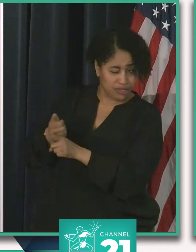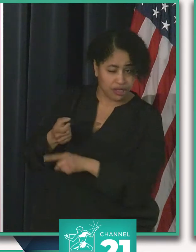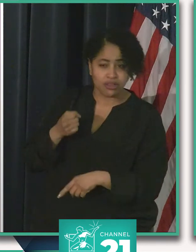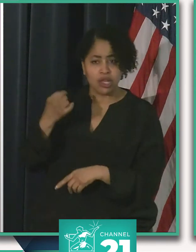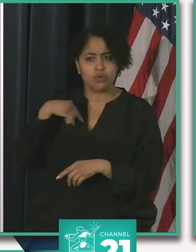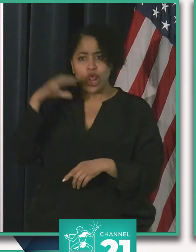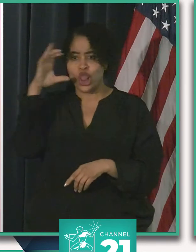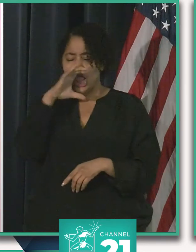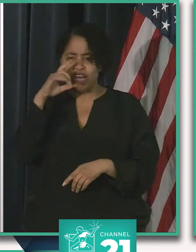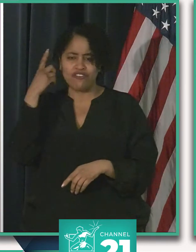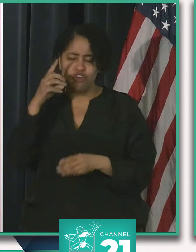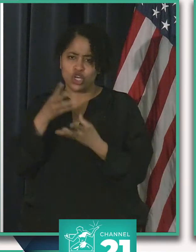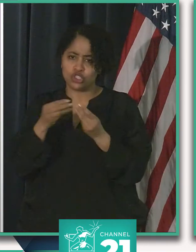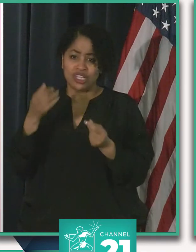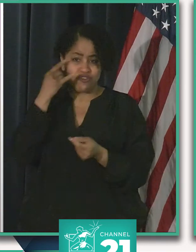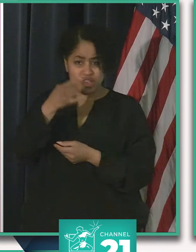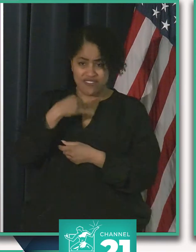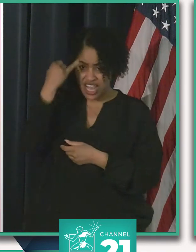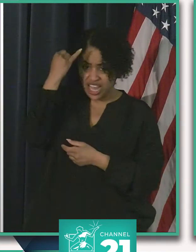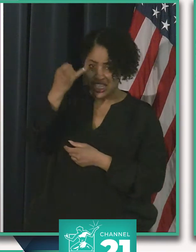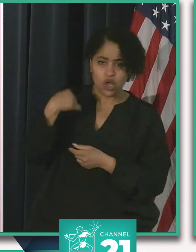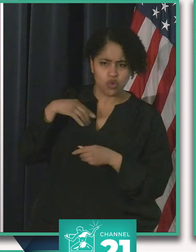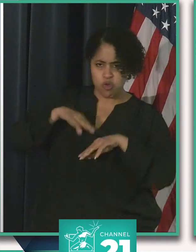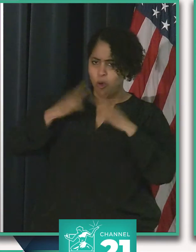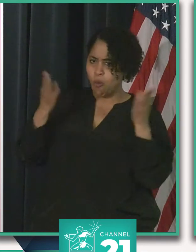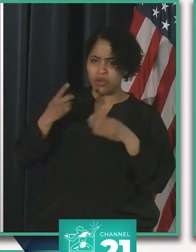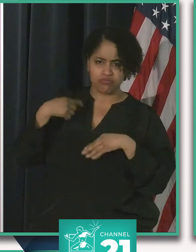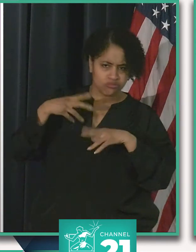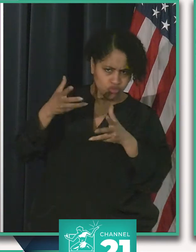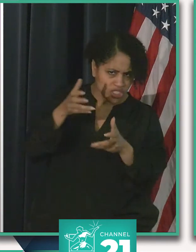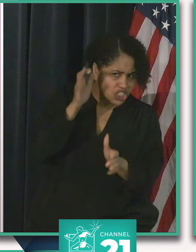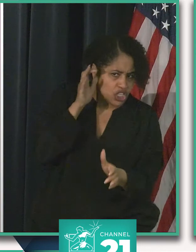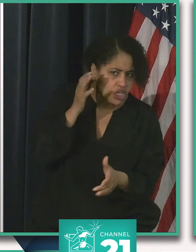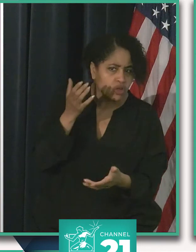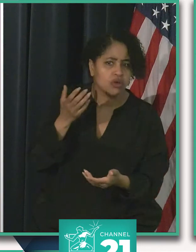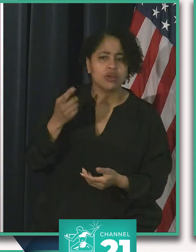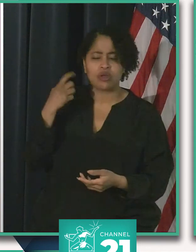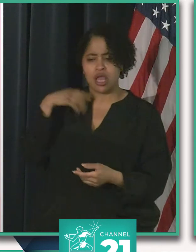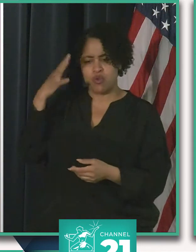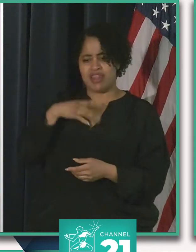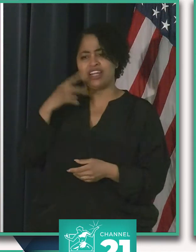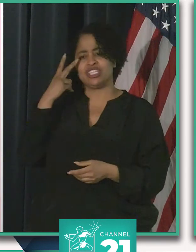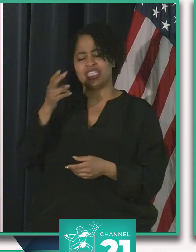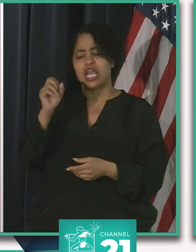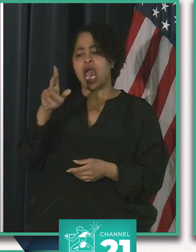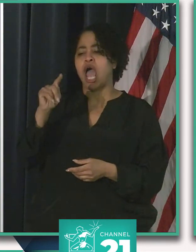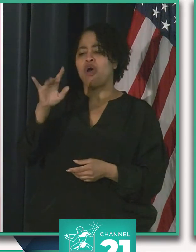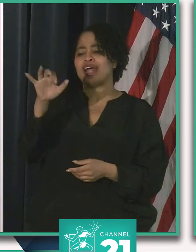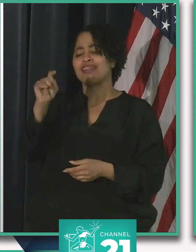idea, we are open to it because I would like to see there be an outlet